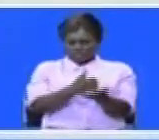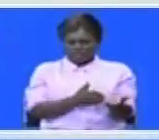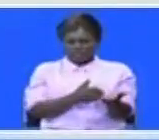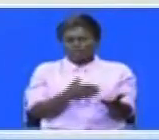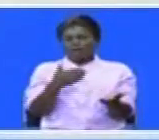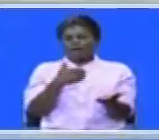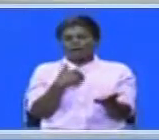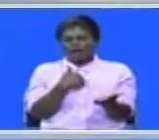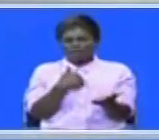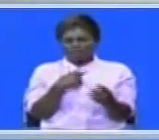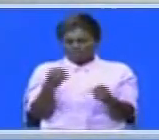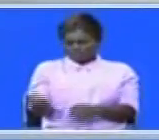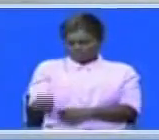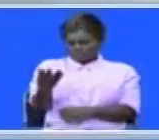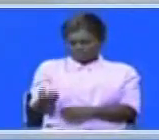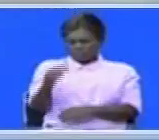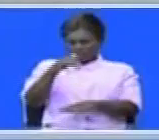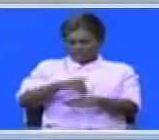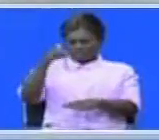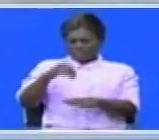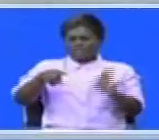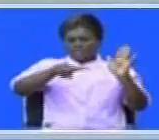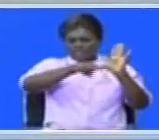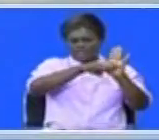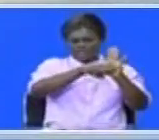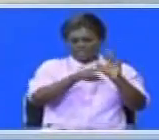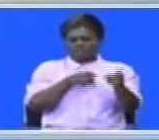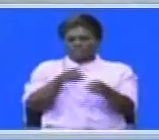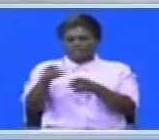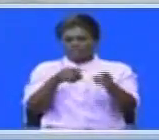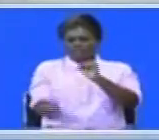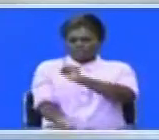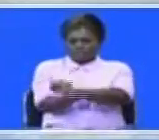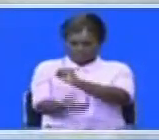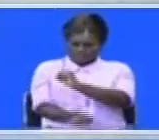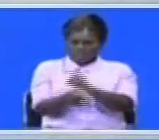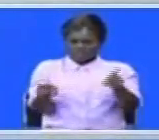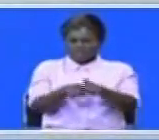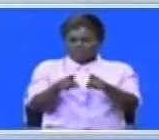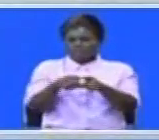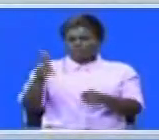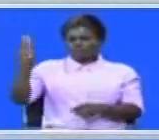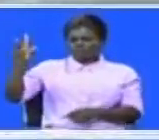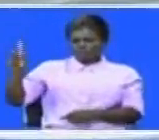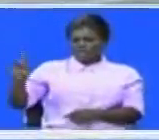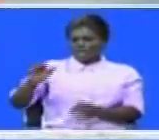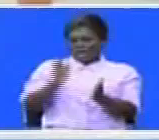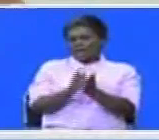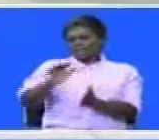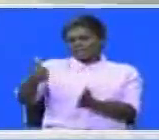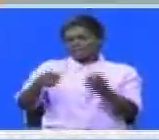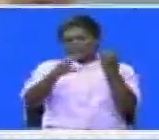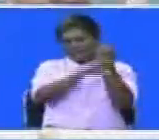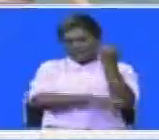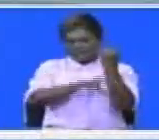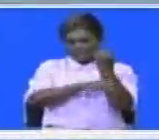increased terror-related attacks on the country and negative travel advisories. Mass cancellation of charter flights from the UK and elsewhere left the multi-billion